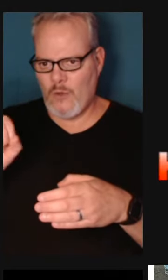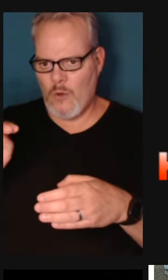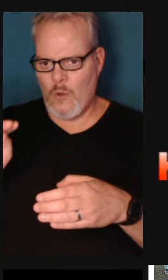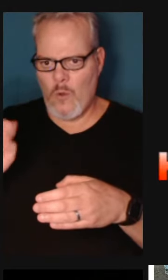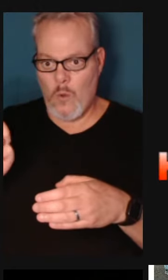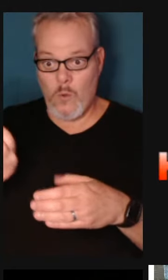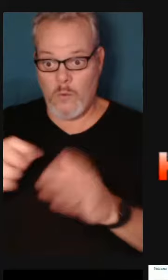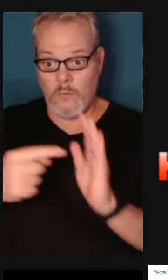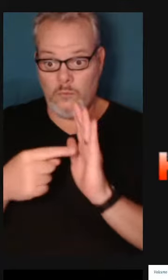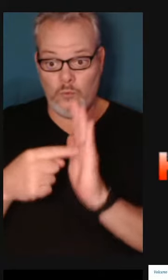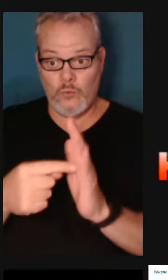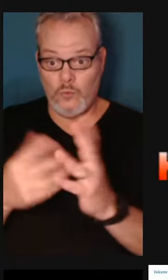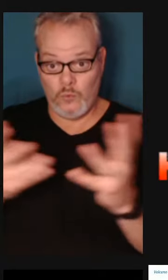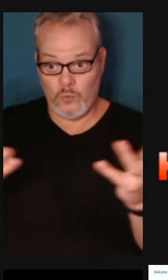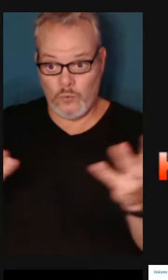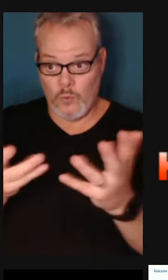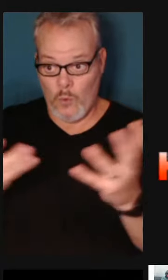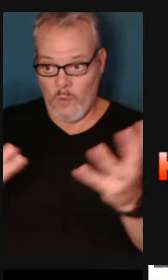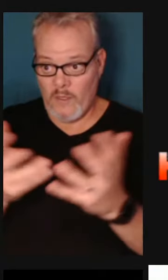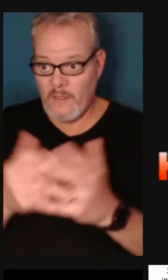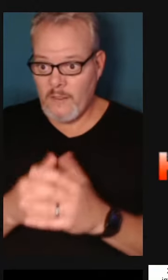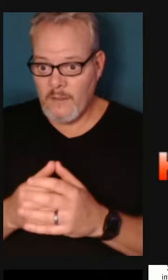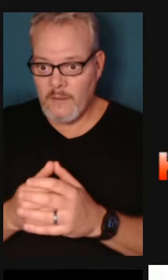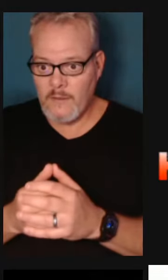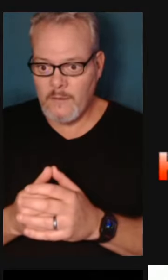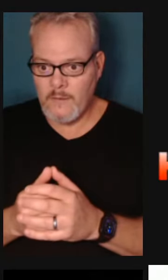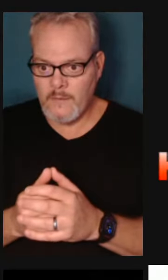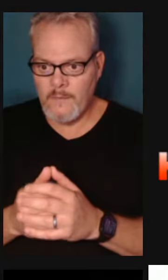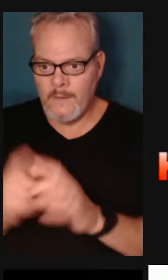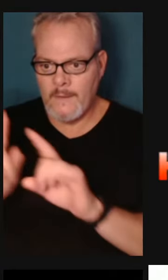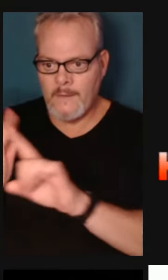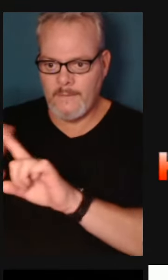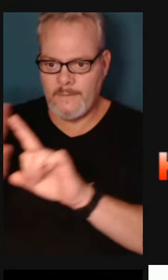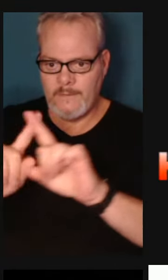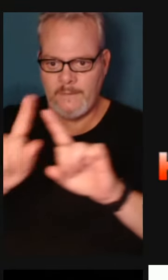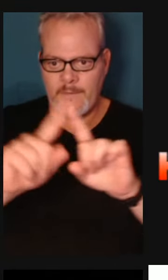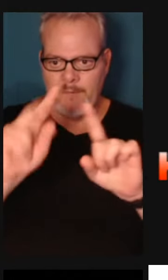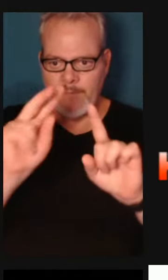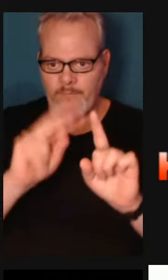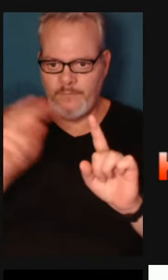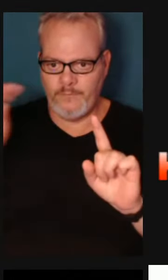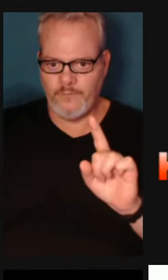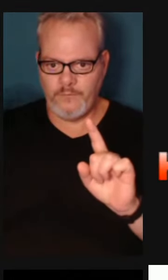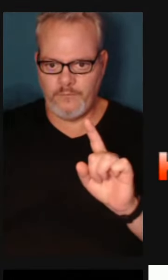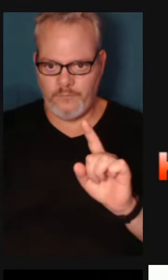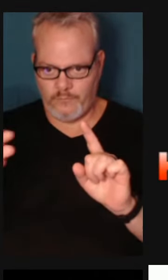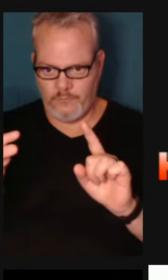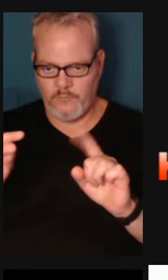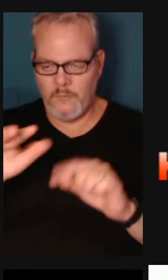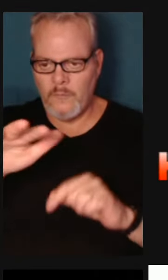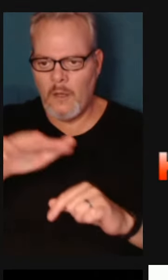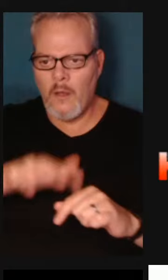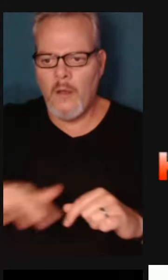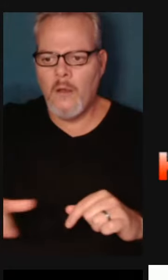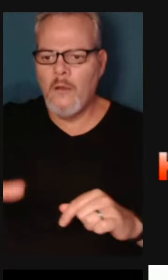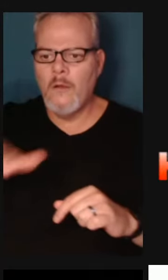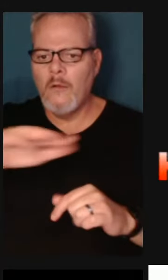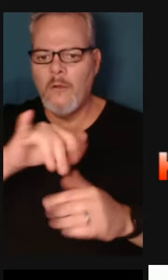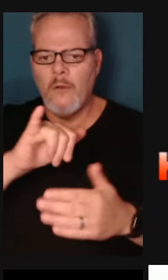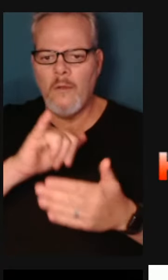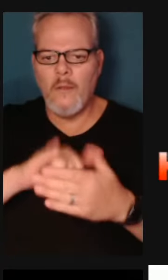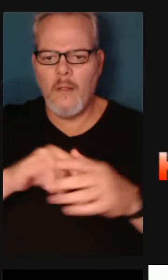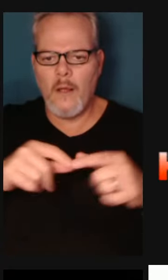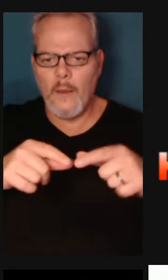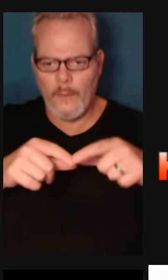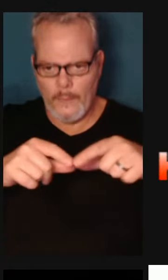here is, let me scroll down in various different views here. But along the prior crater